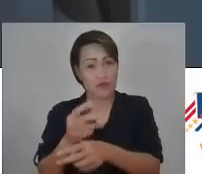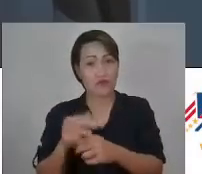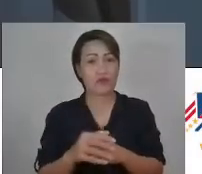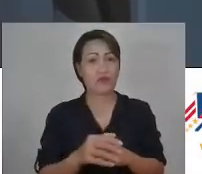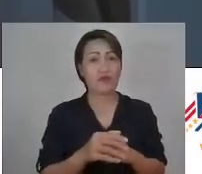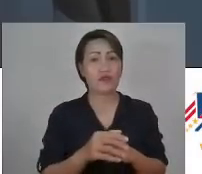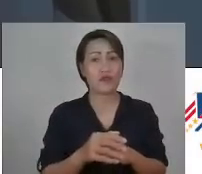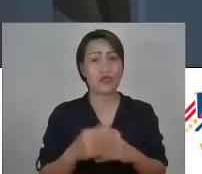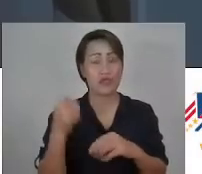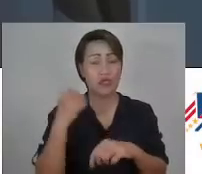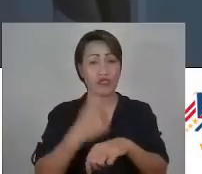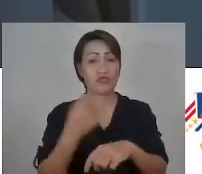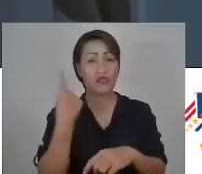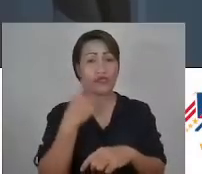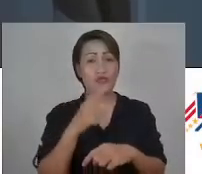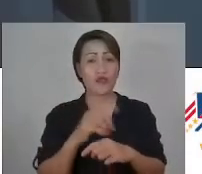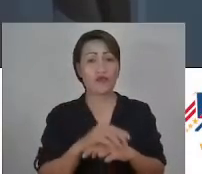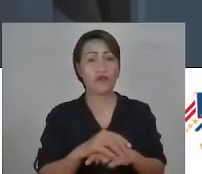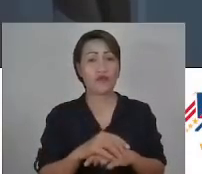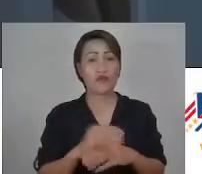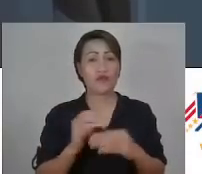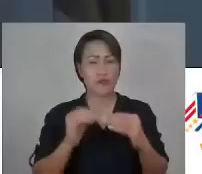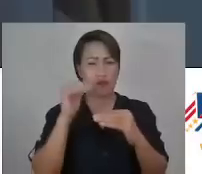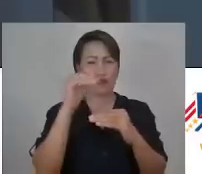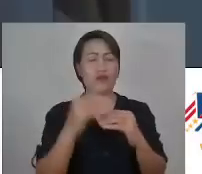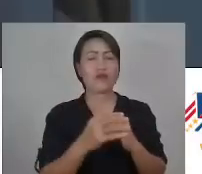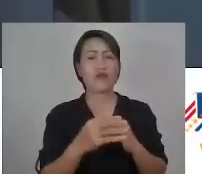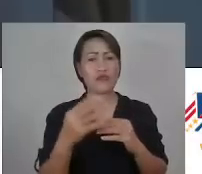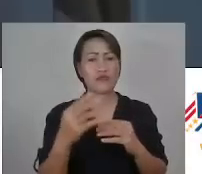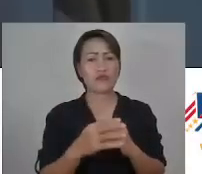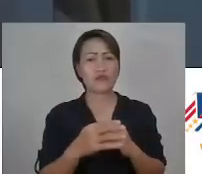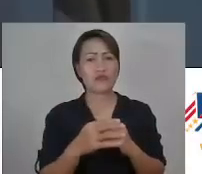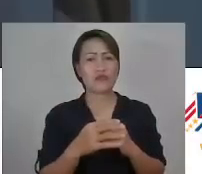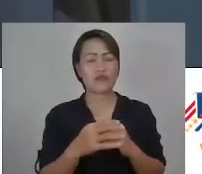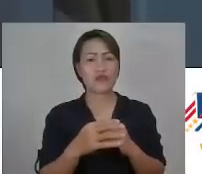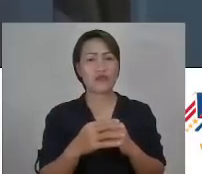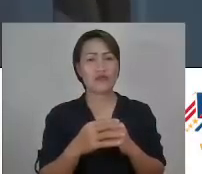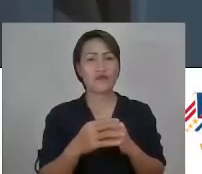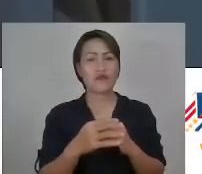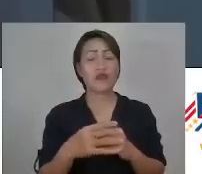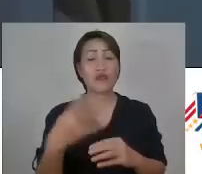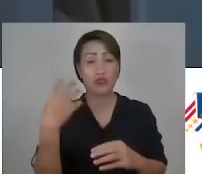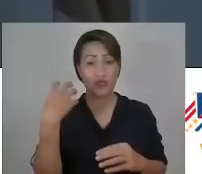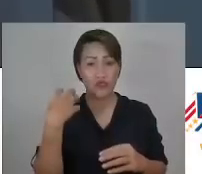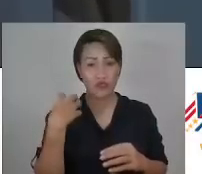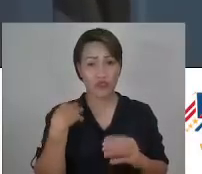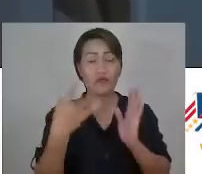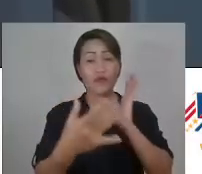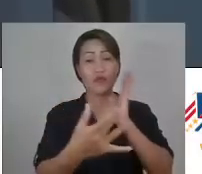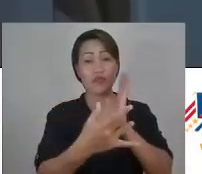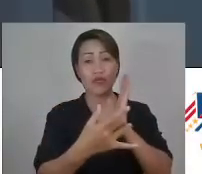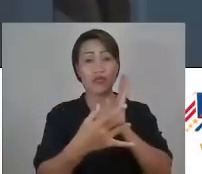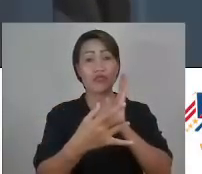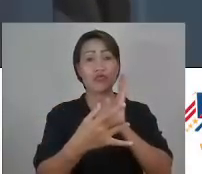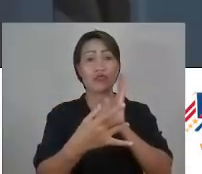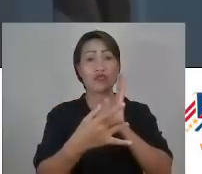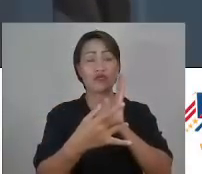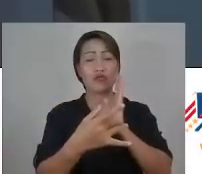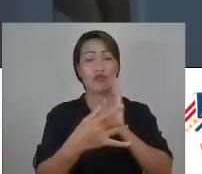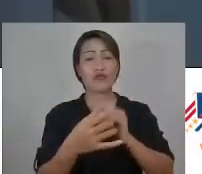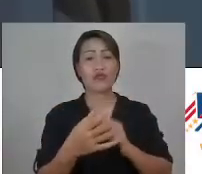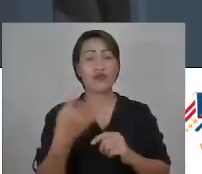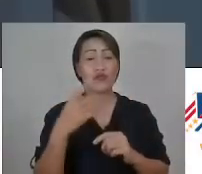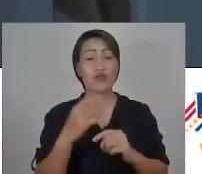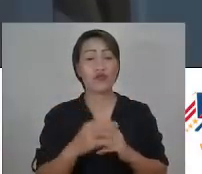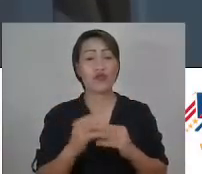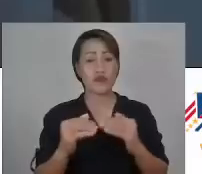schools overseas, and she sits as co-chair of the Technical Committee of the Philippine Schools Overseas and